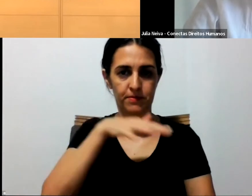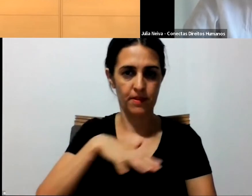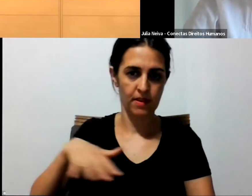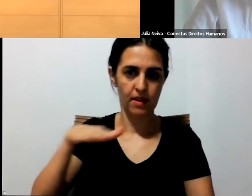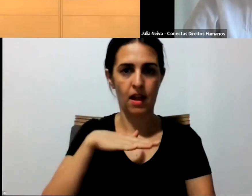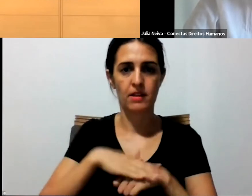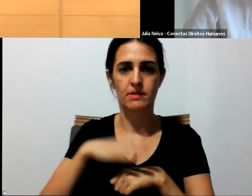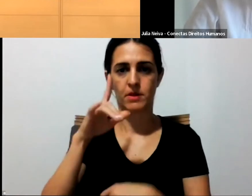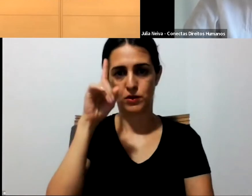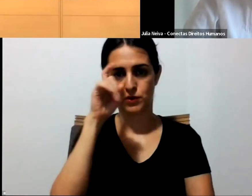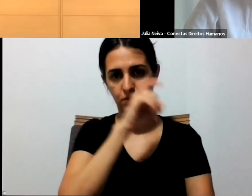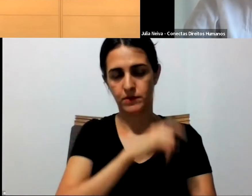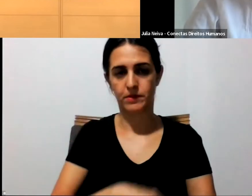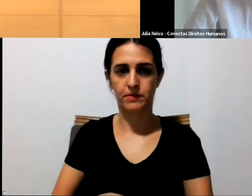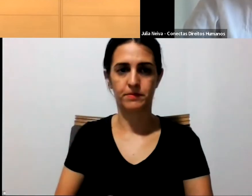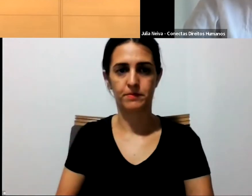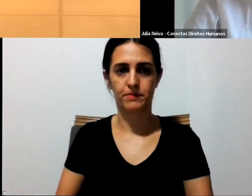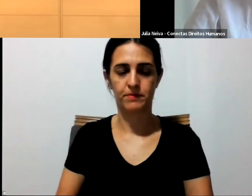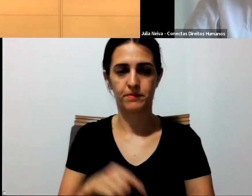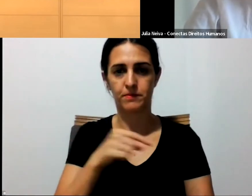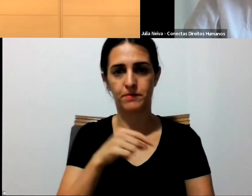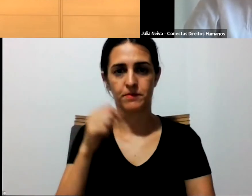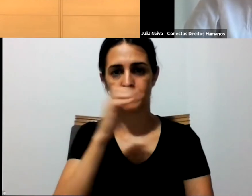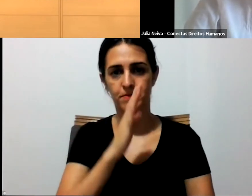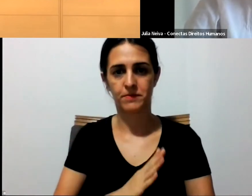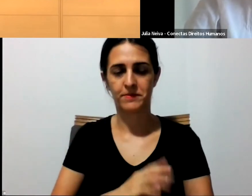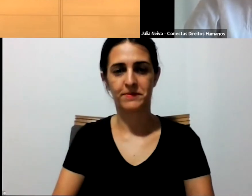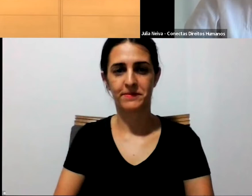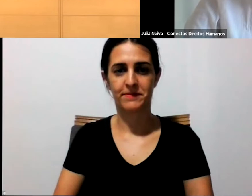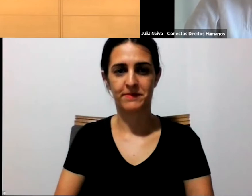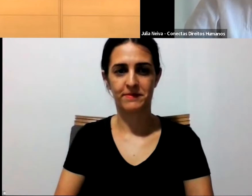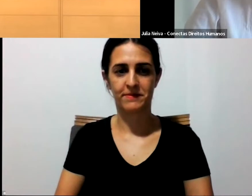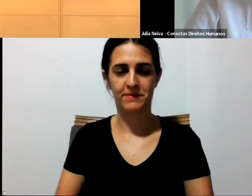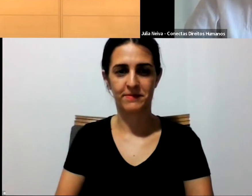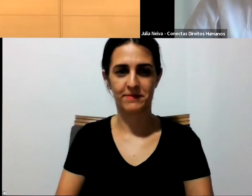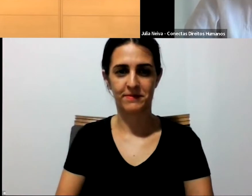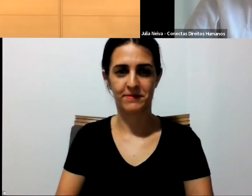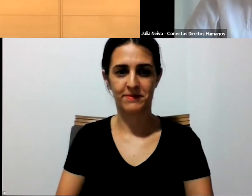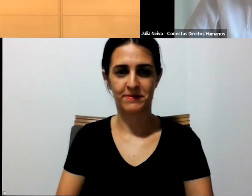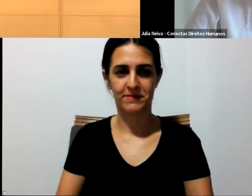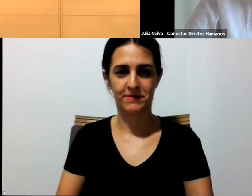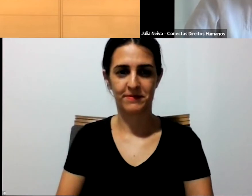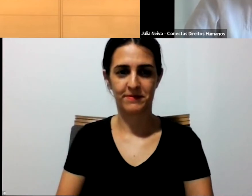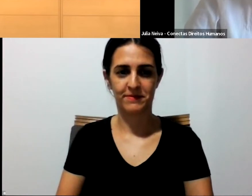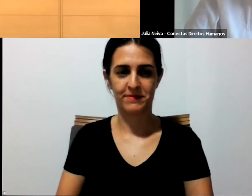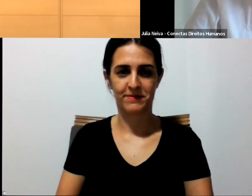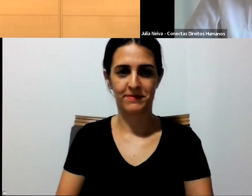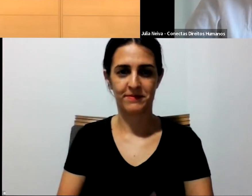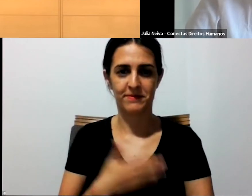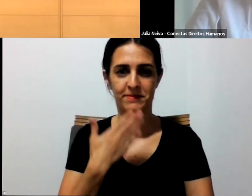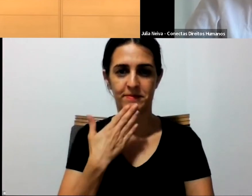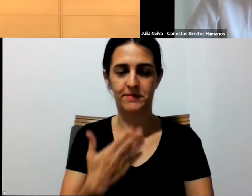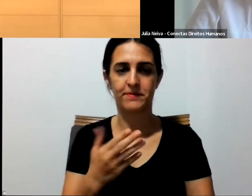of the acquis. For each recommendation, we asked the pertinent ministries and agencies